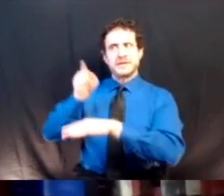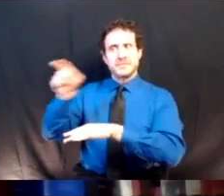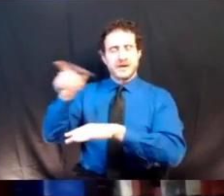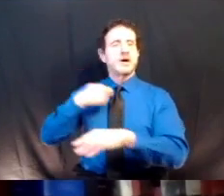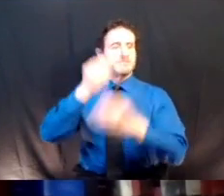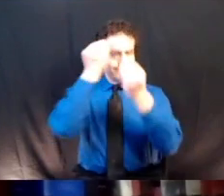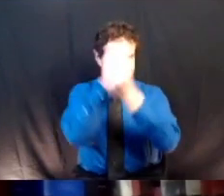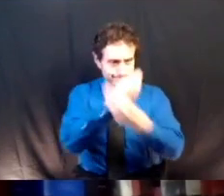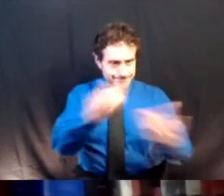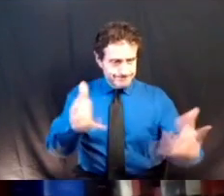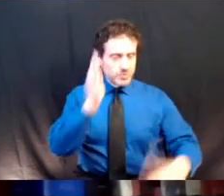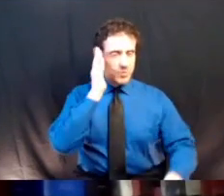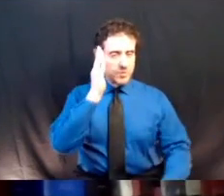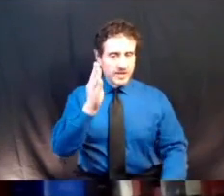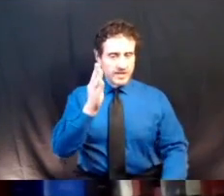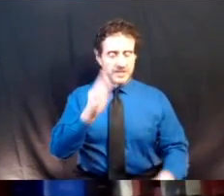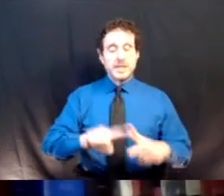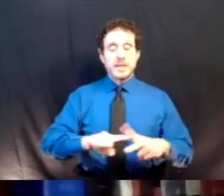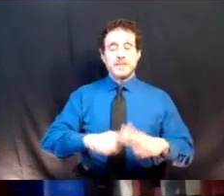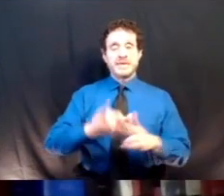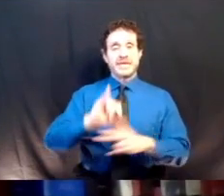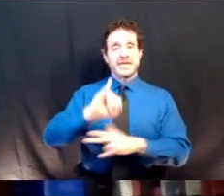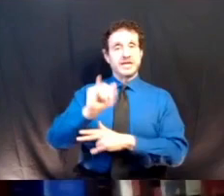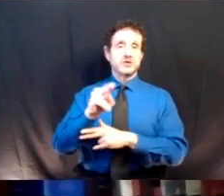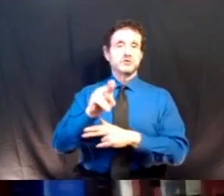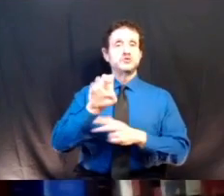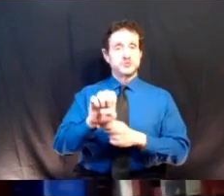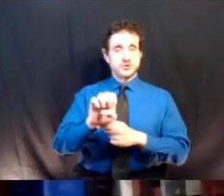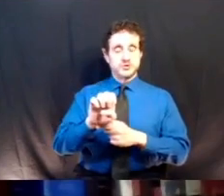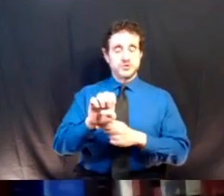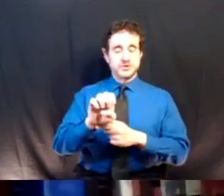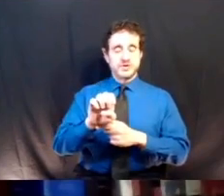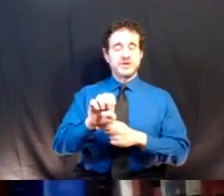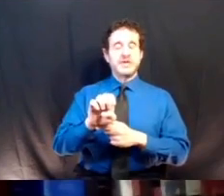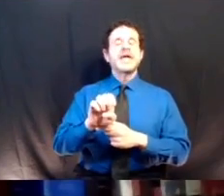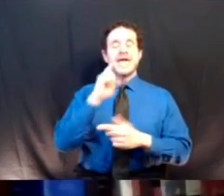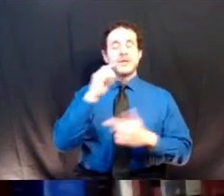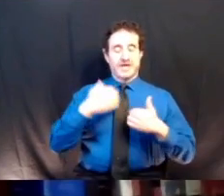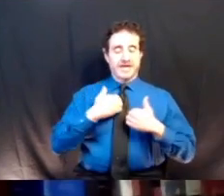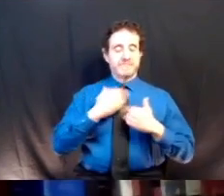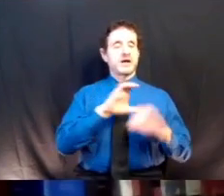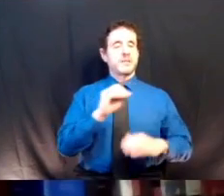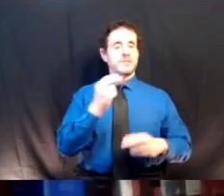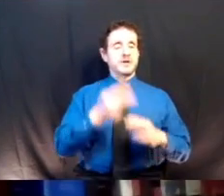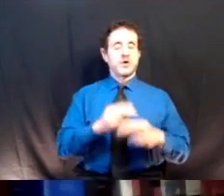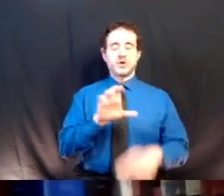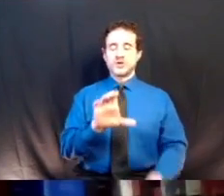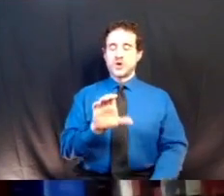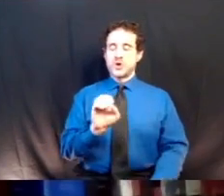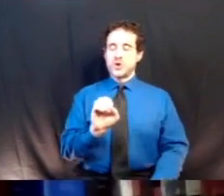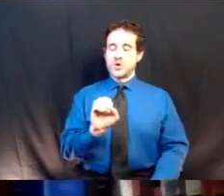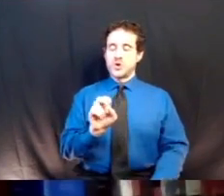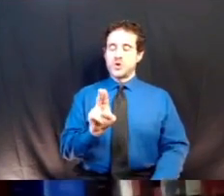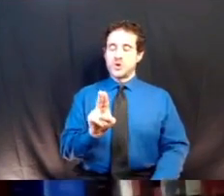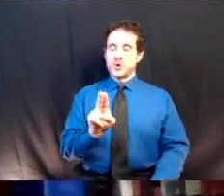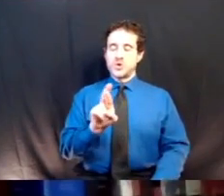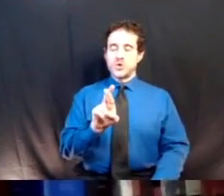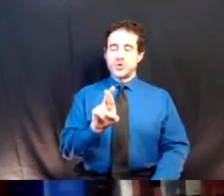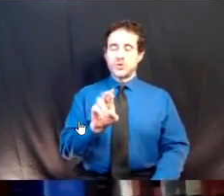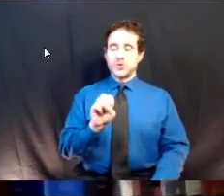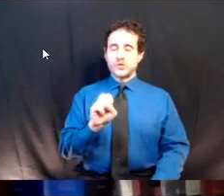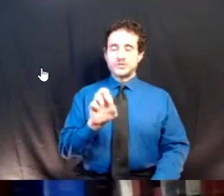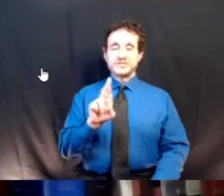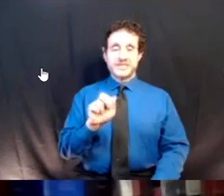in partnership with online learning platform Coursera, Illinois will become one of the first states in the nation